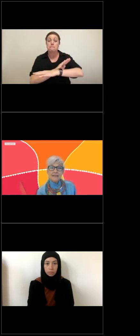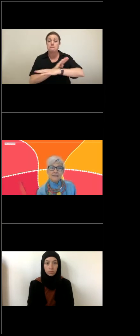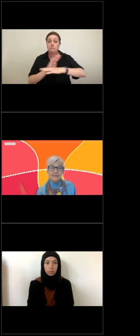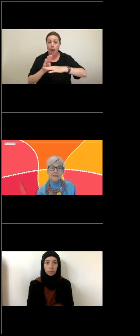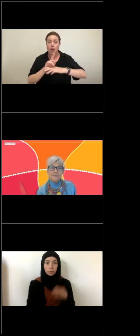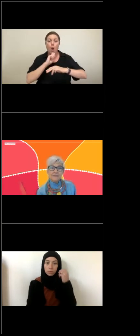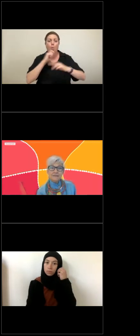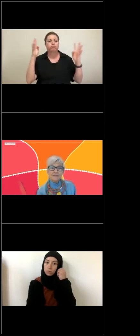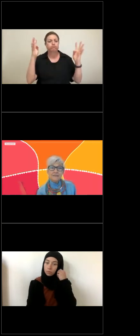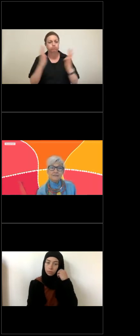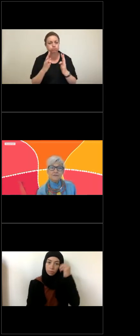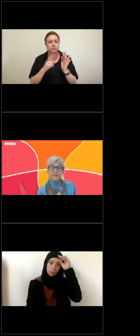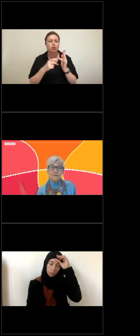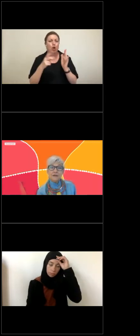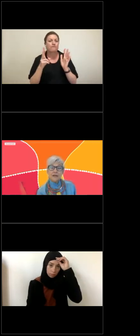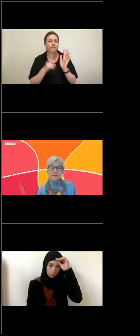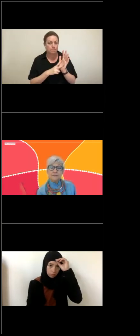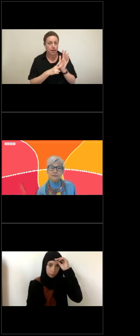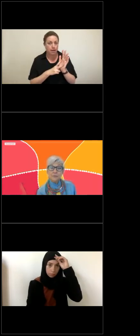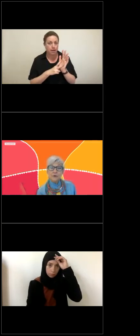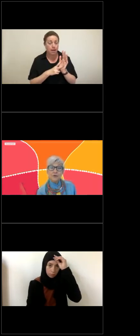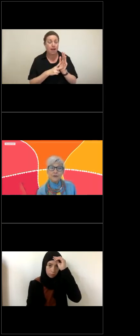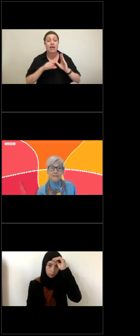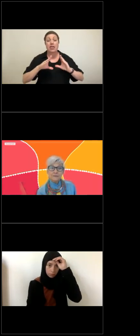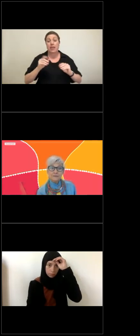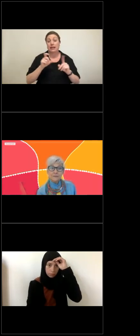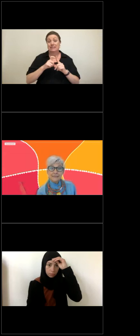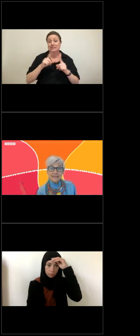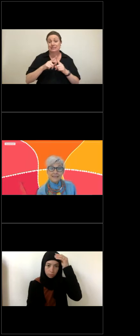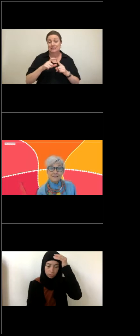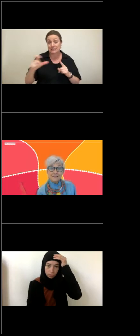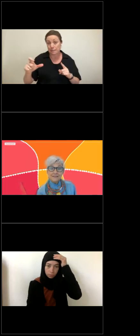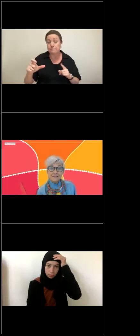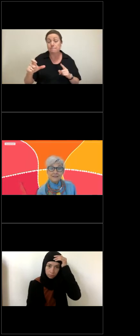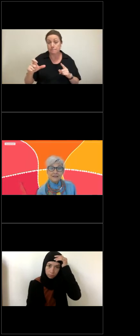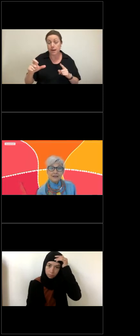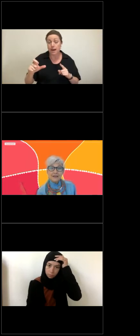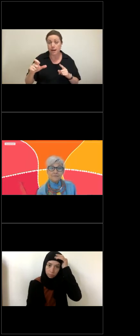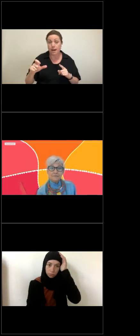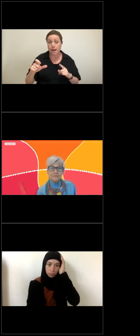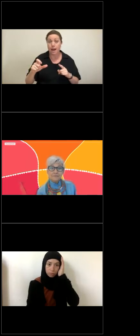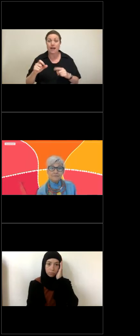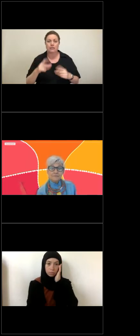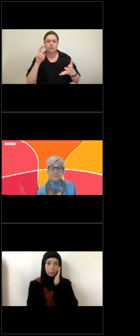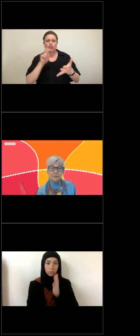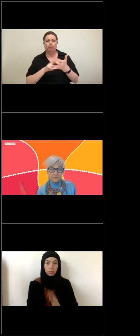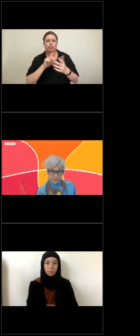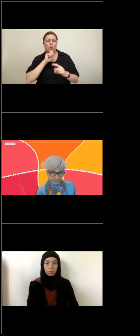And in December, the successful STOM contractor will be announced.